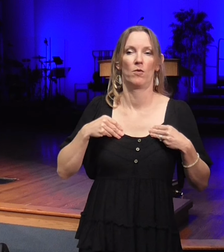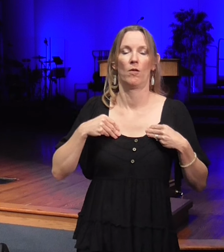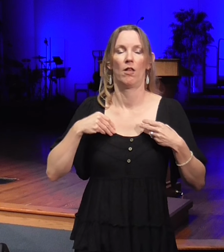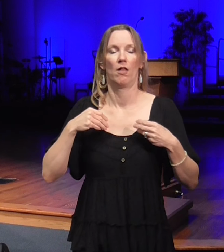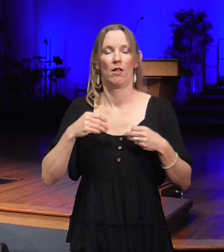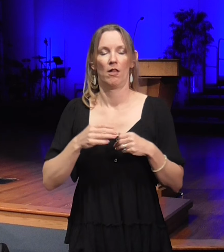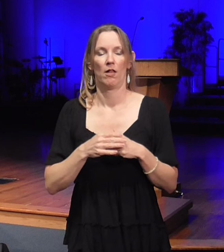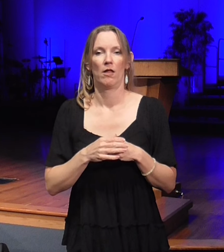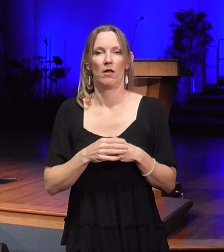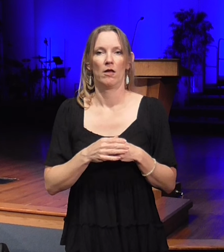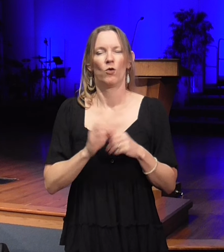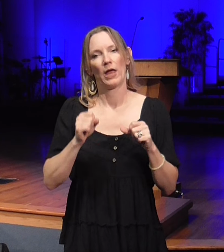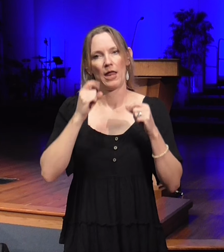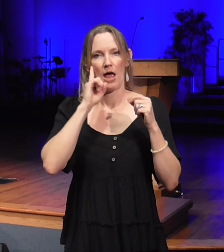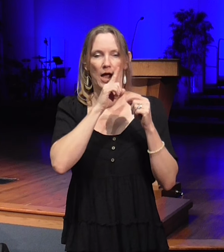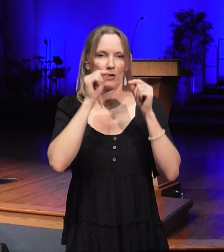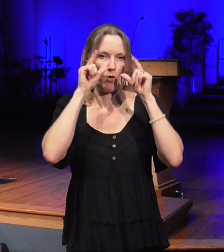them.